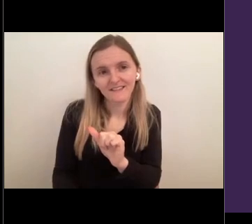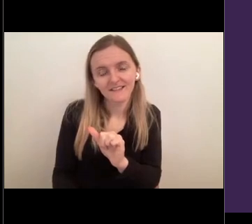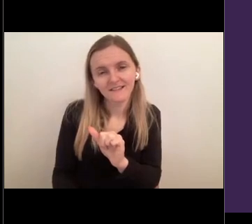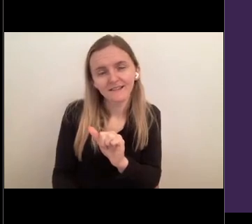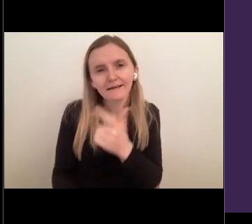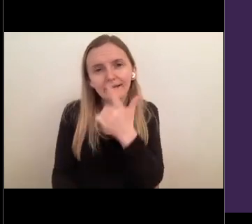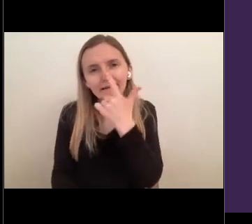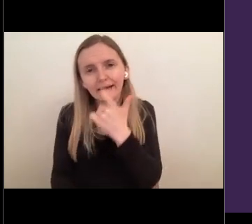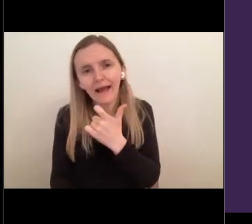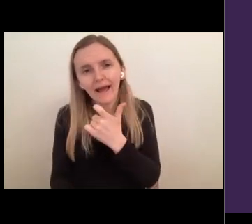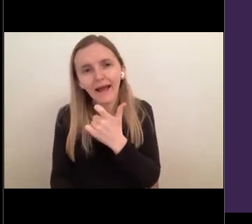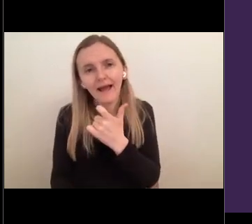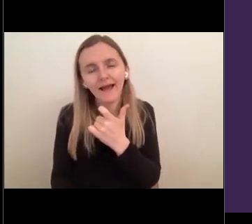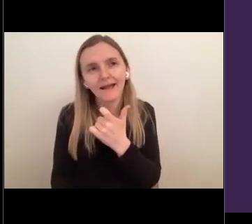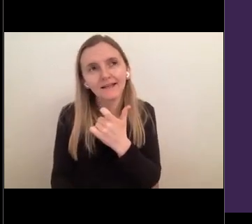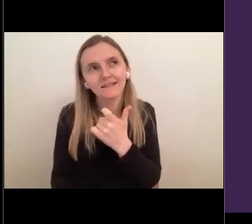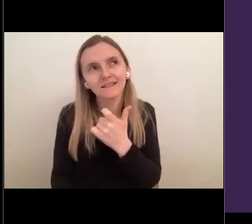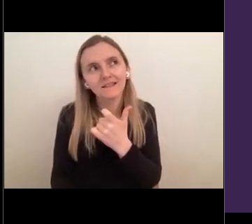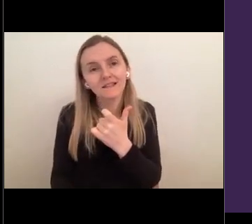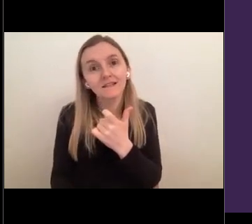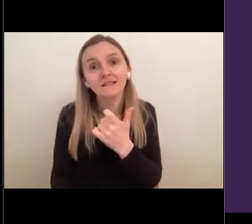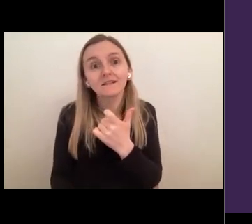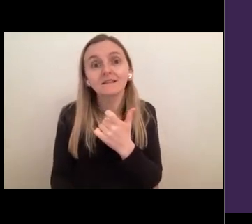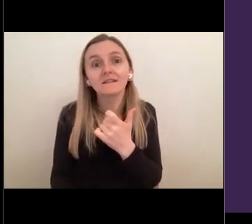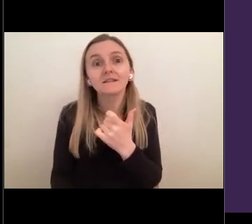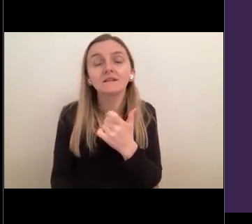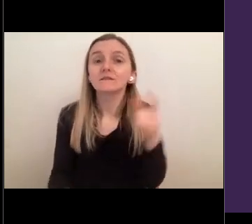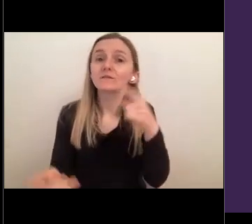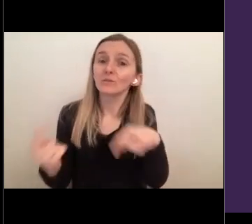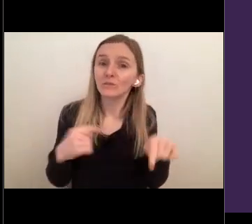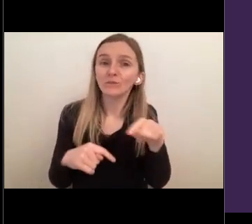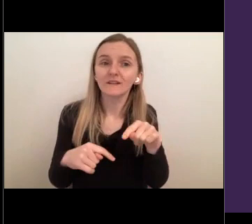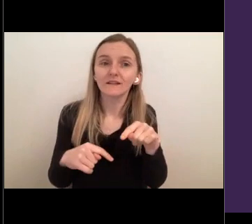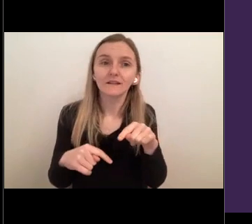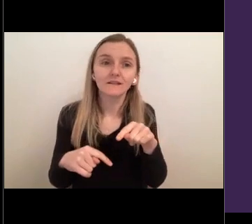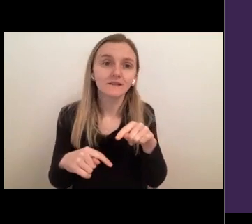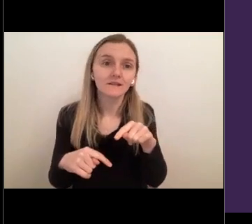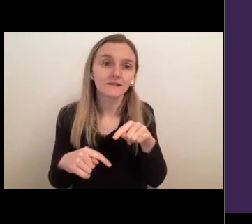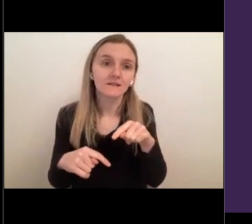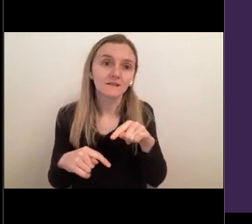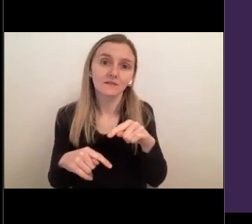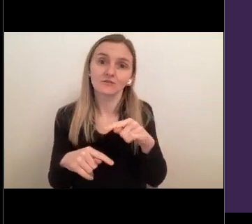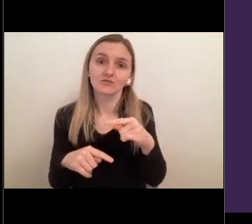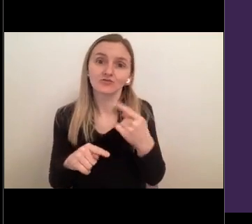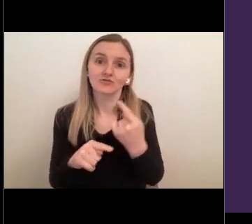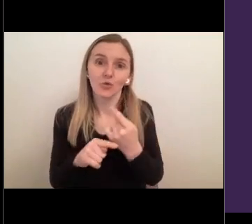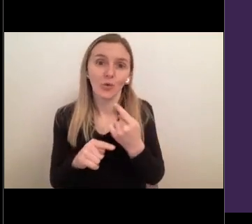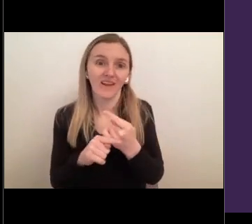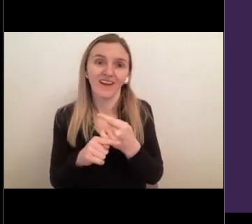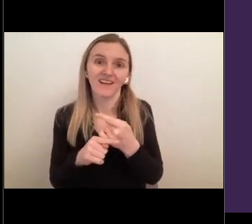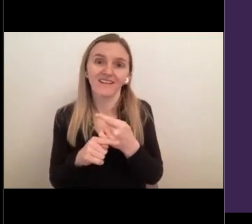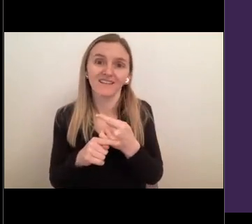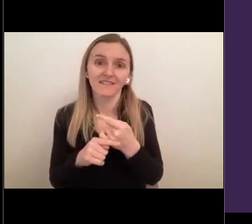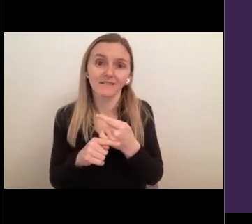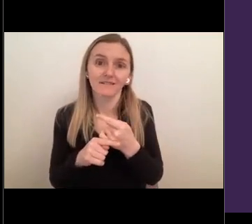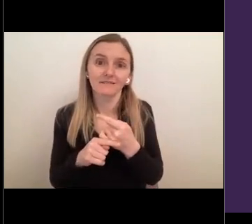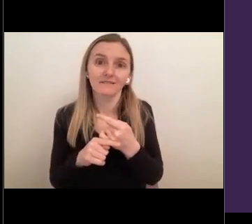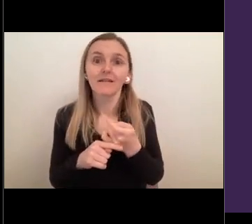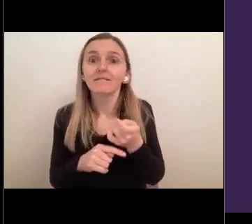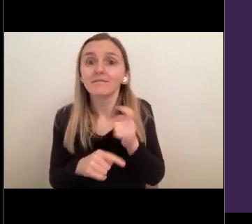we've been sort of talking for autistic people and telling them how they should be, and talking for